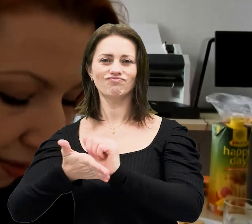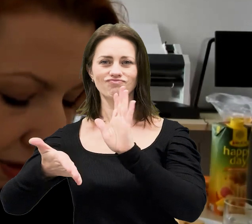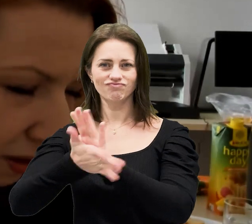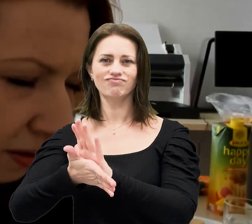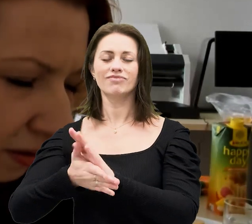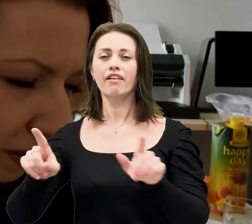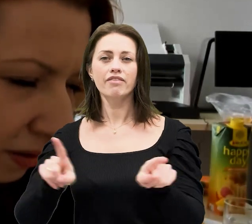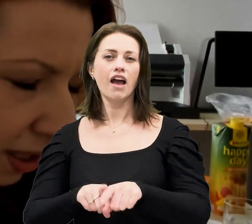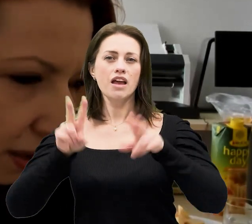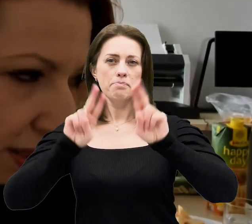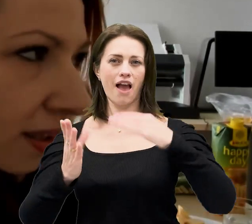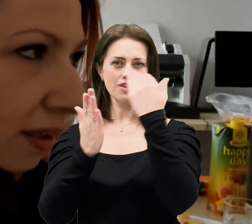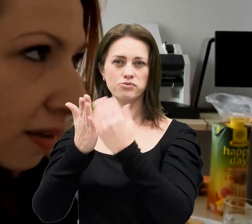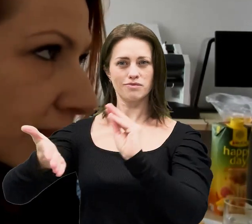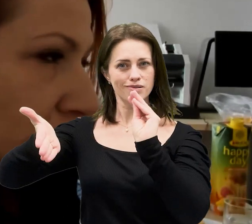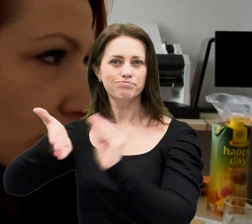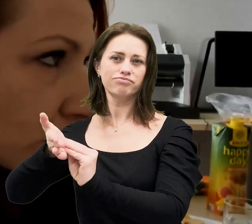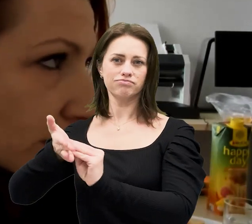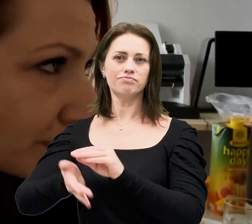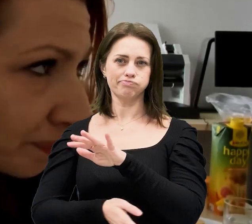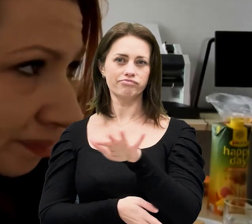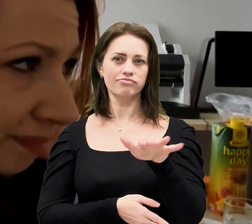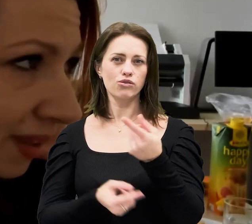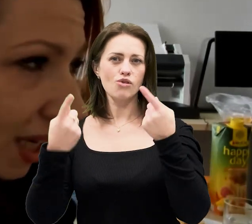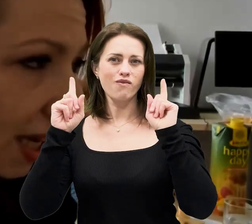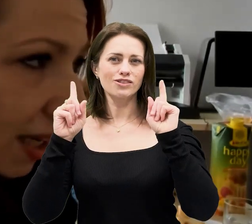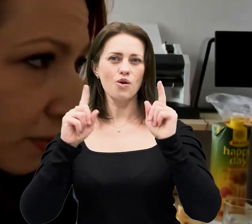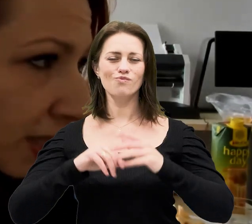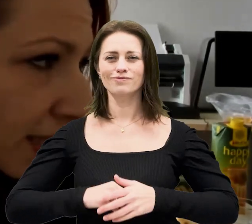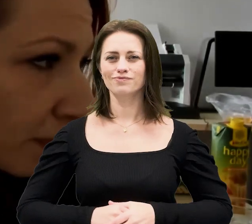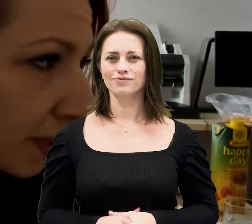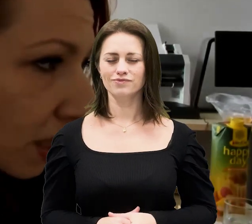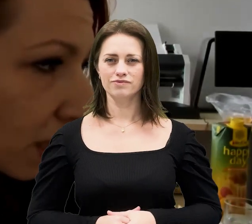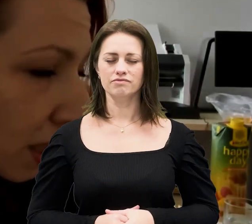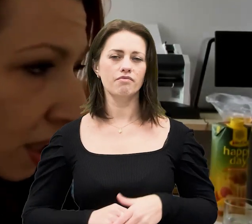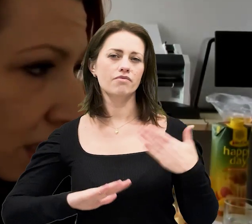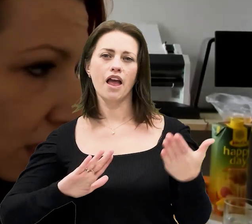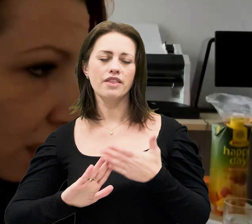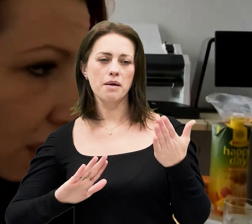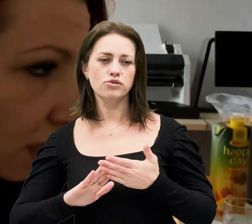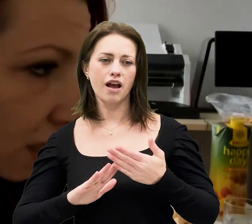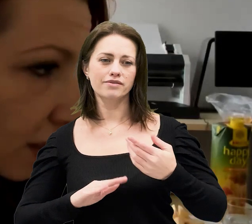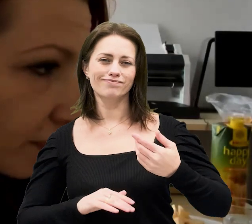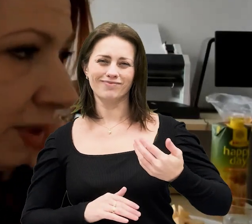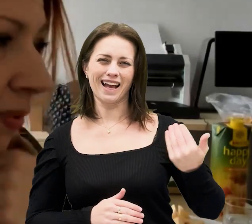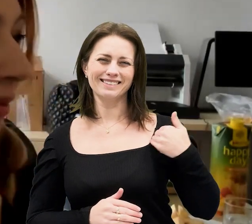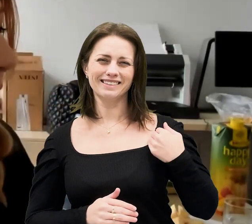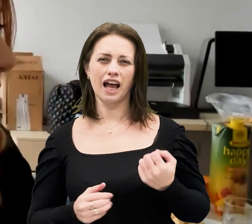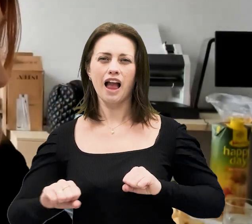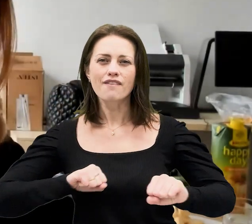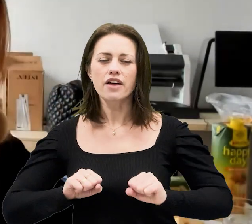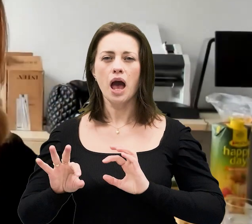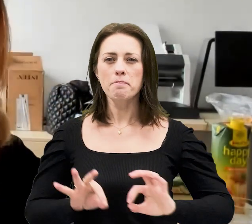documents and several legal regulation. And for example, the